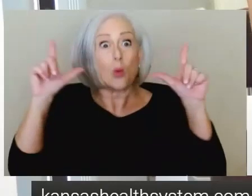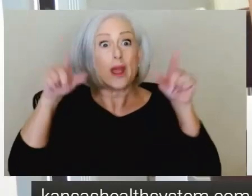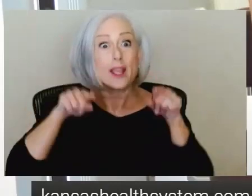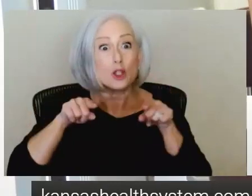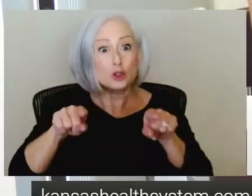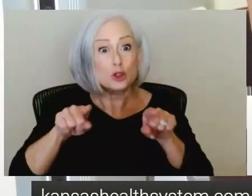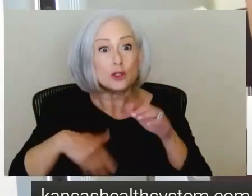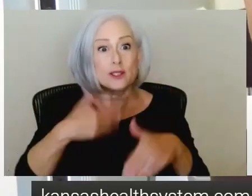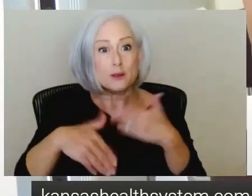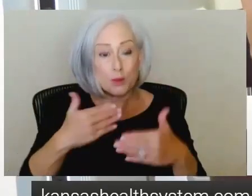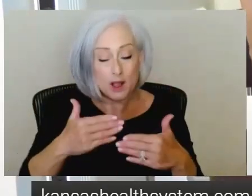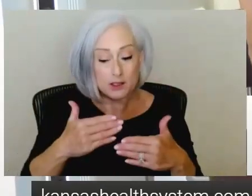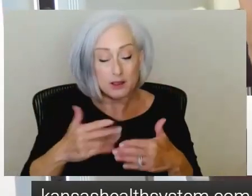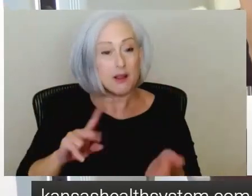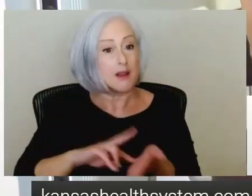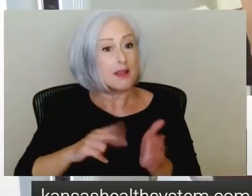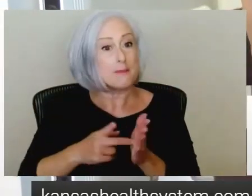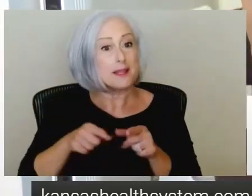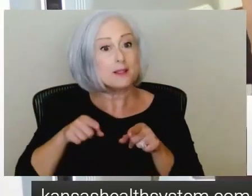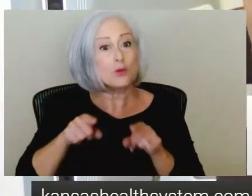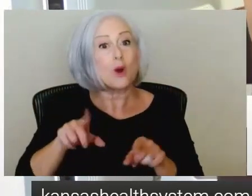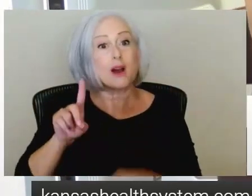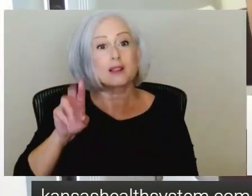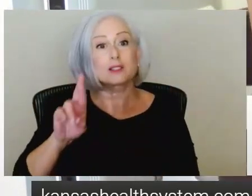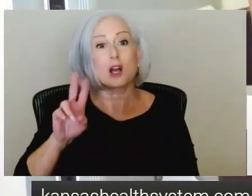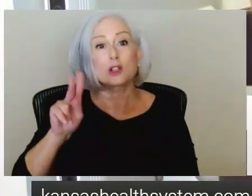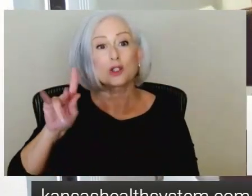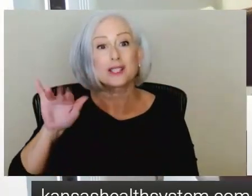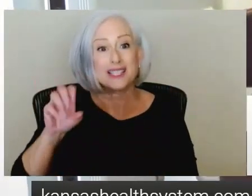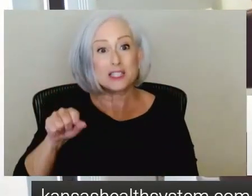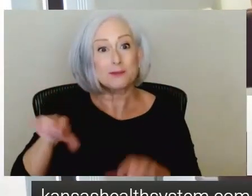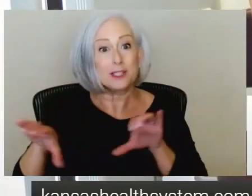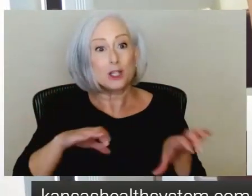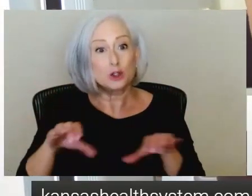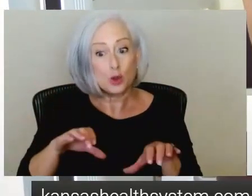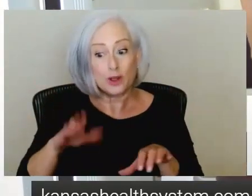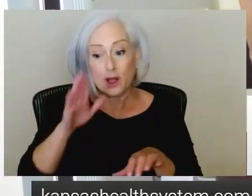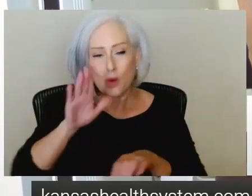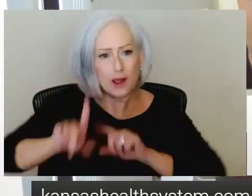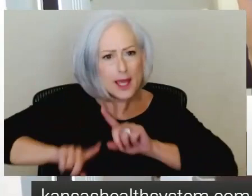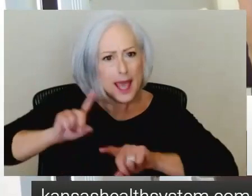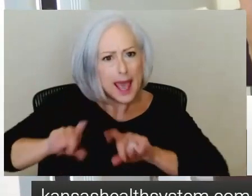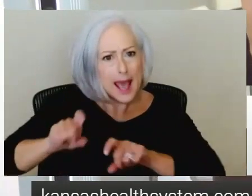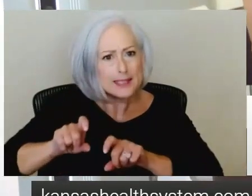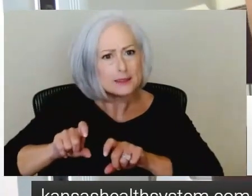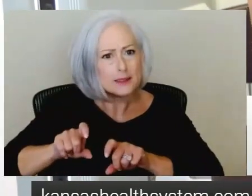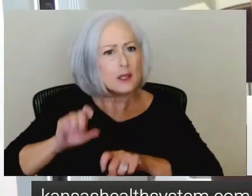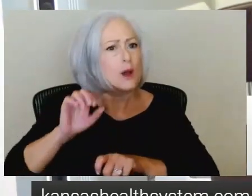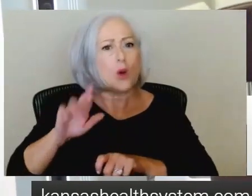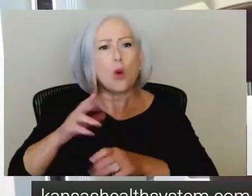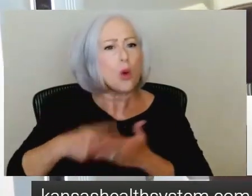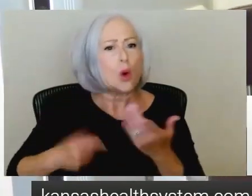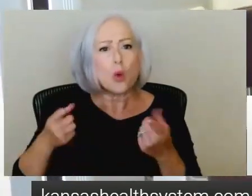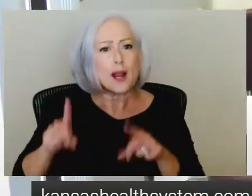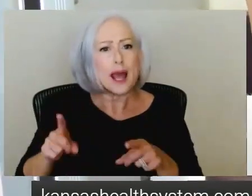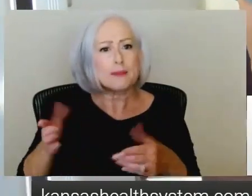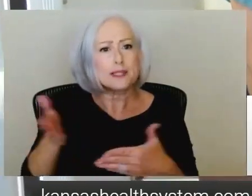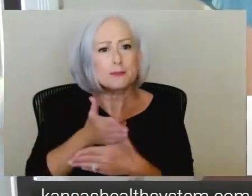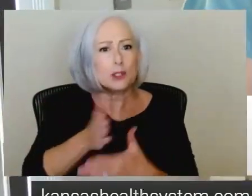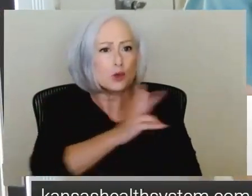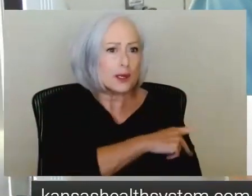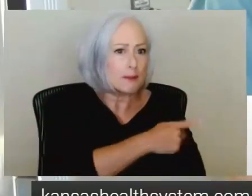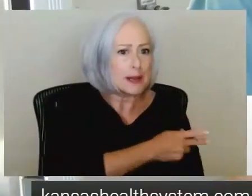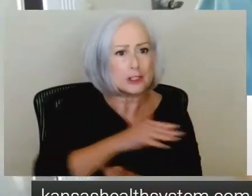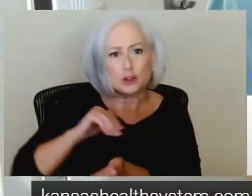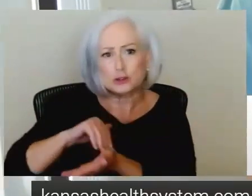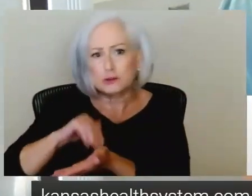Dr. Kinsman is performing this procedure, is he going to be asking Evelyn questions? What's going to be happening between the two as this is going on?